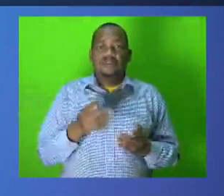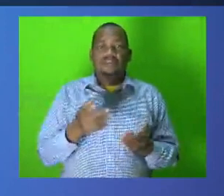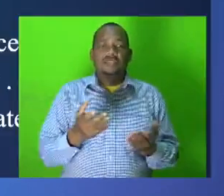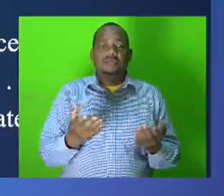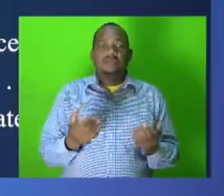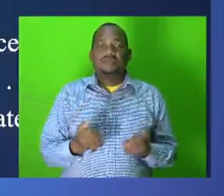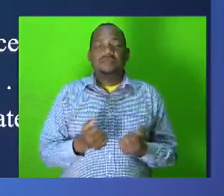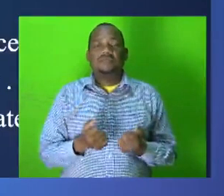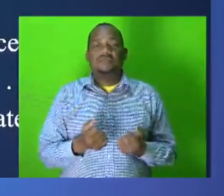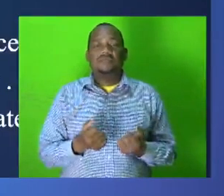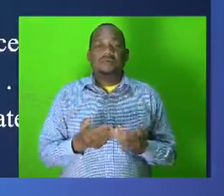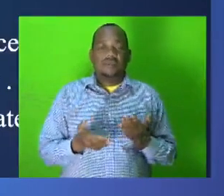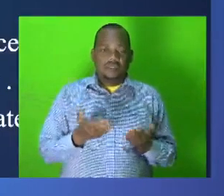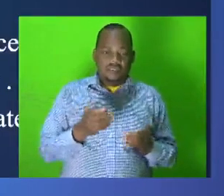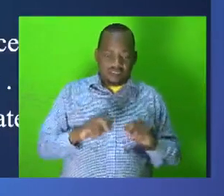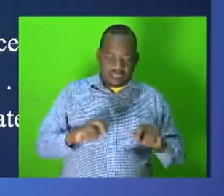research.